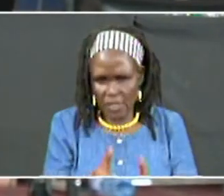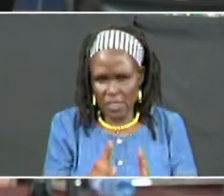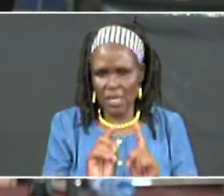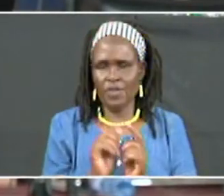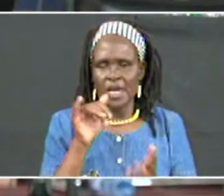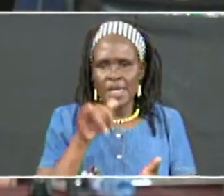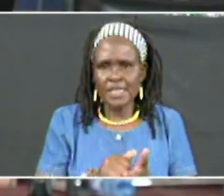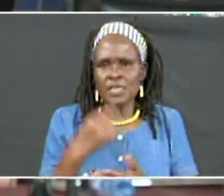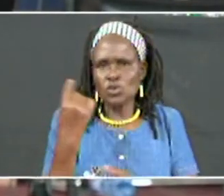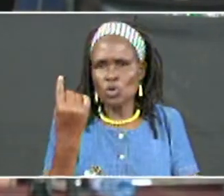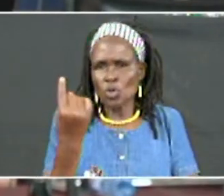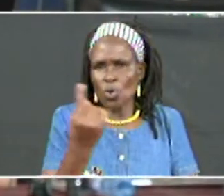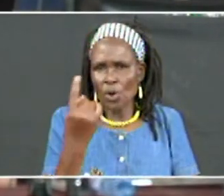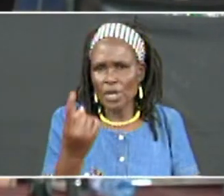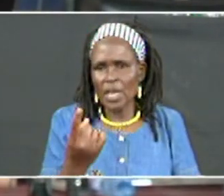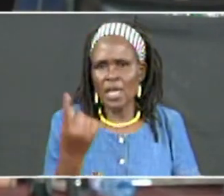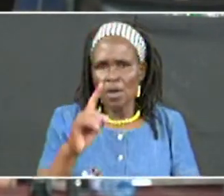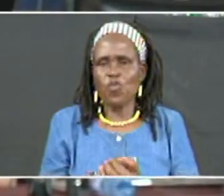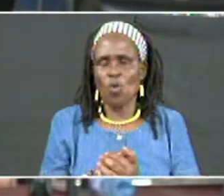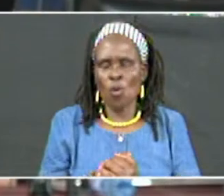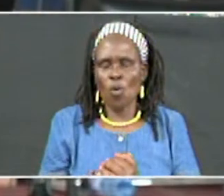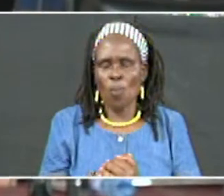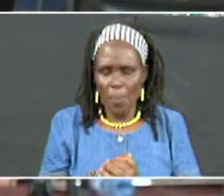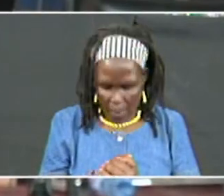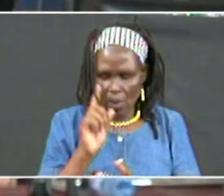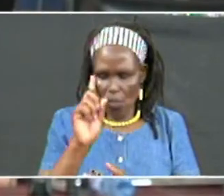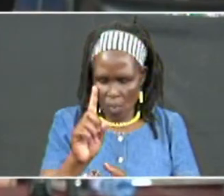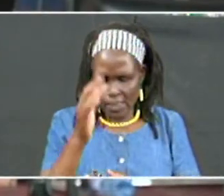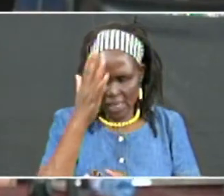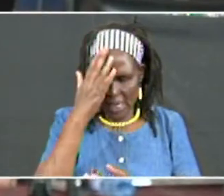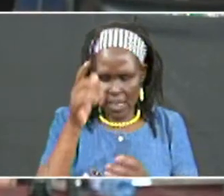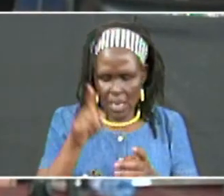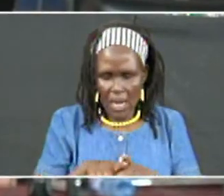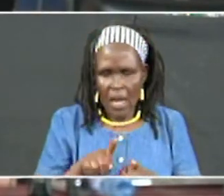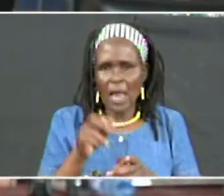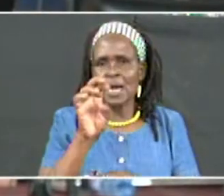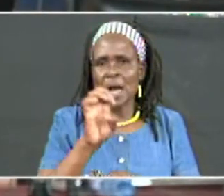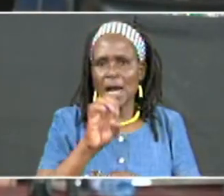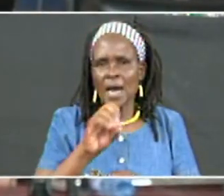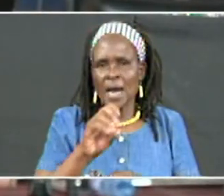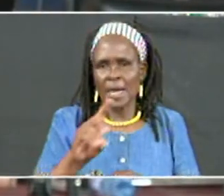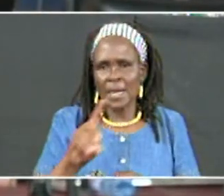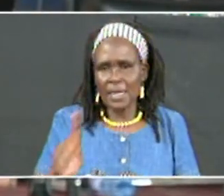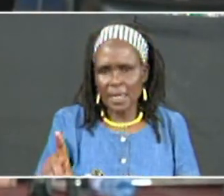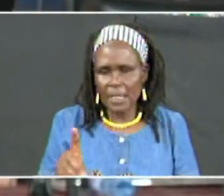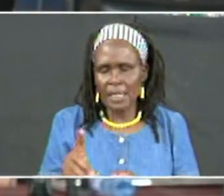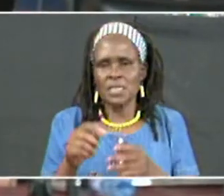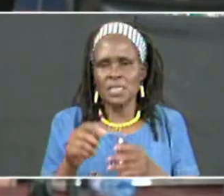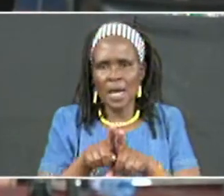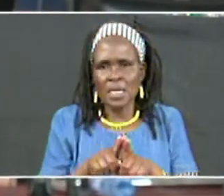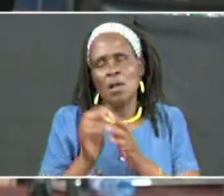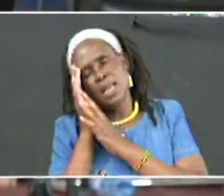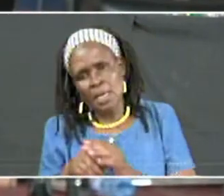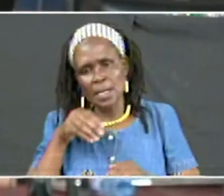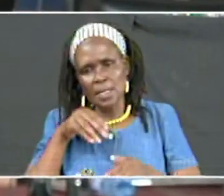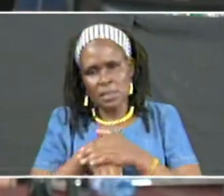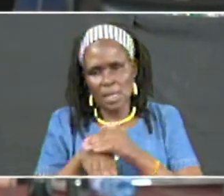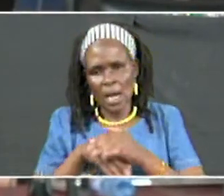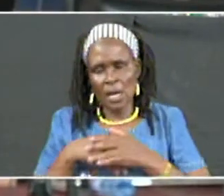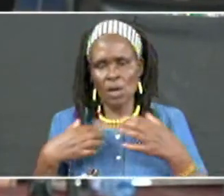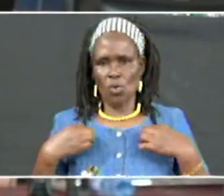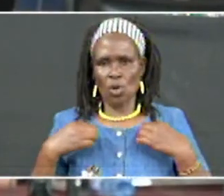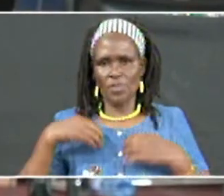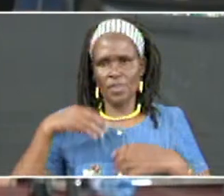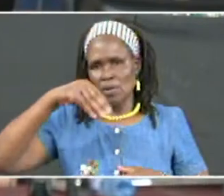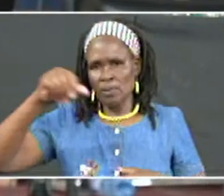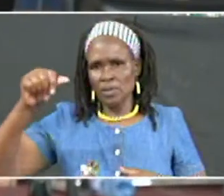only for bowing one's head like a reed and for lying in sackcloth and ashes? Is that what you call